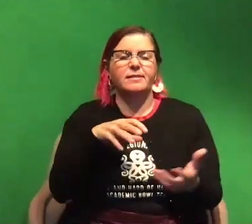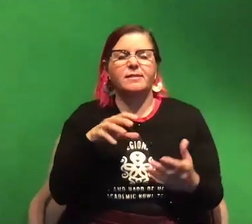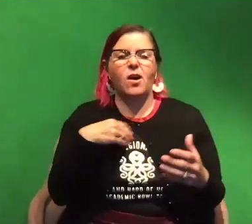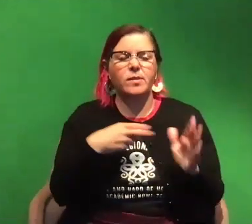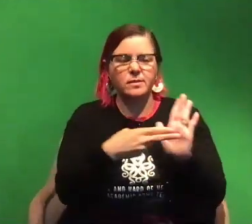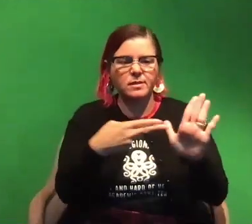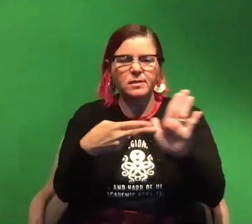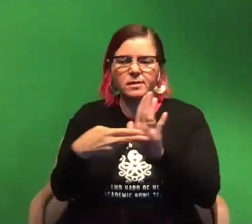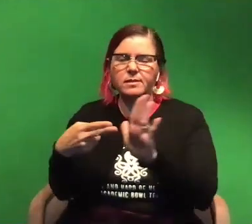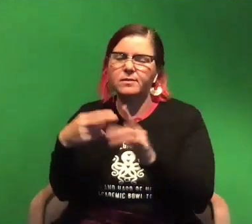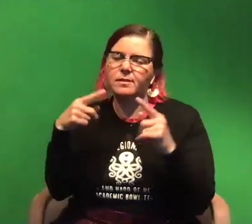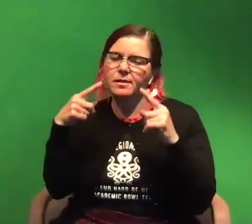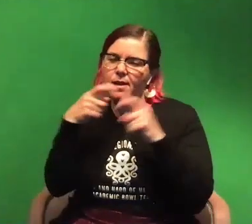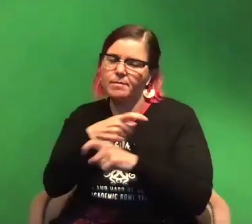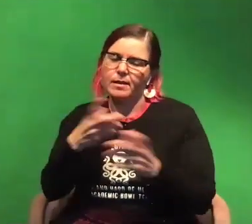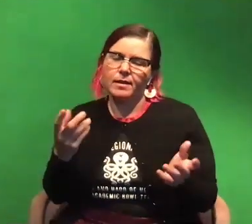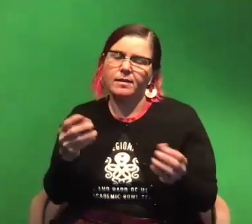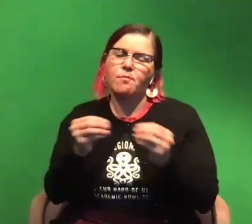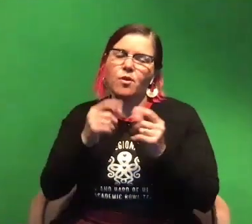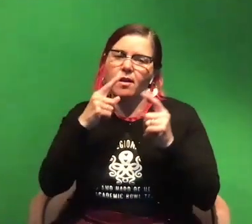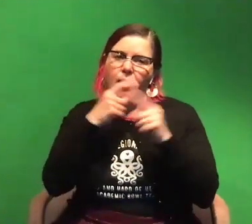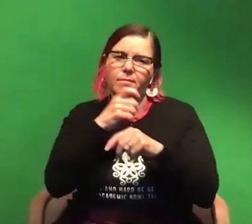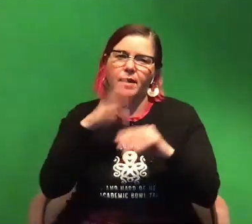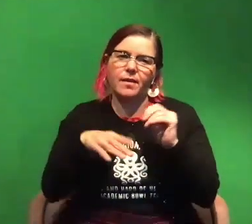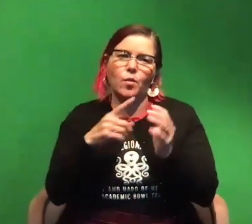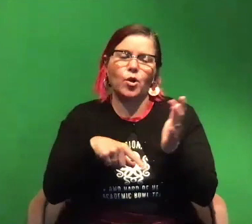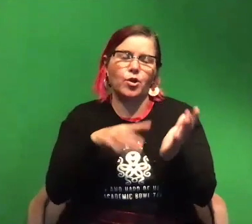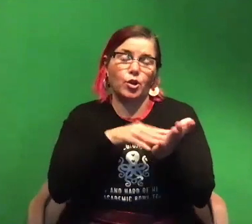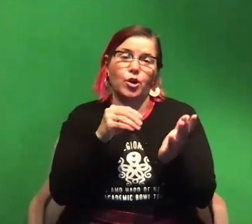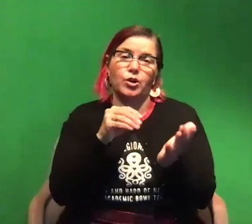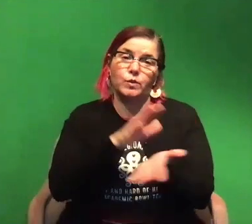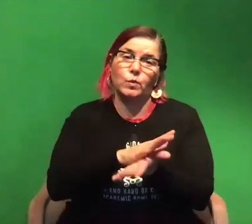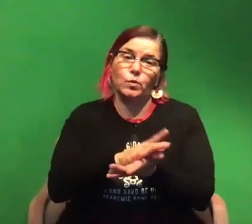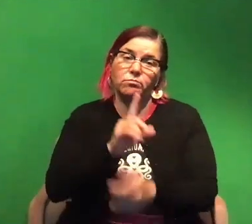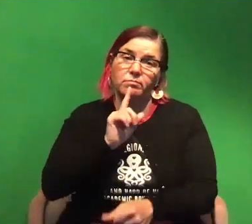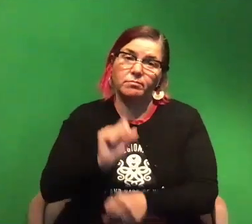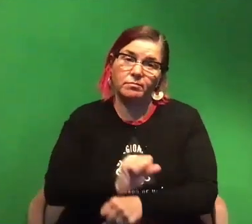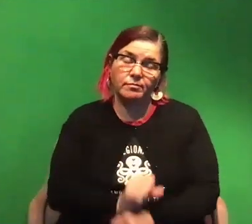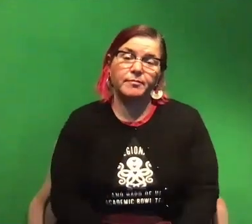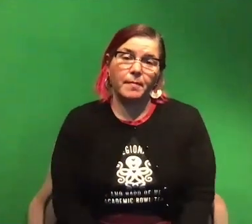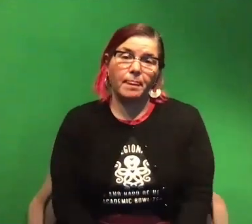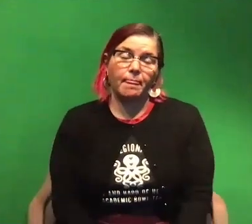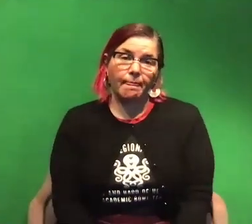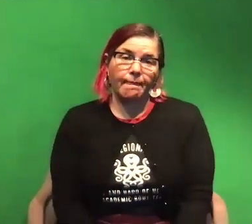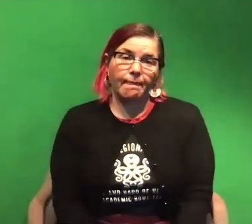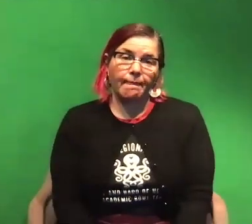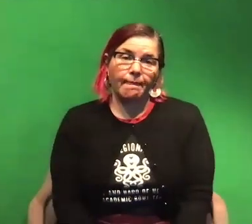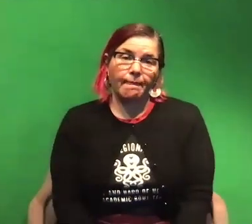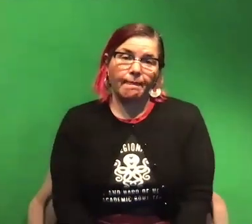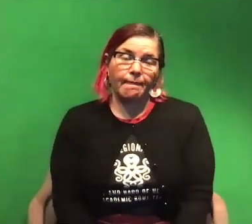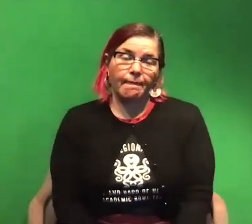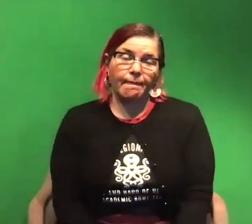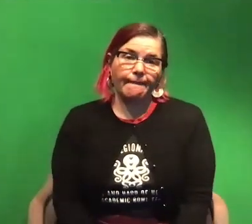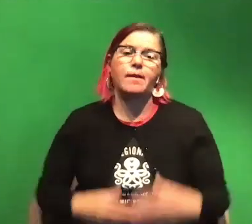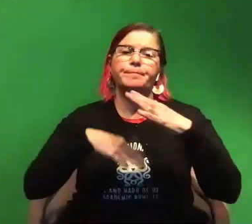complex topic. It's more complicated than what you learn in school, that's for sure. Okay, so we try to keep these